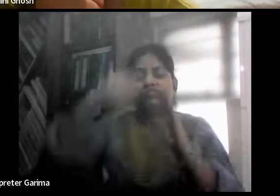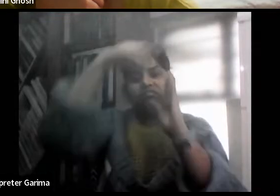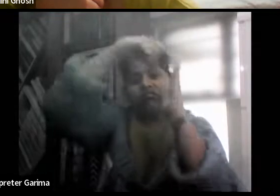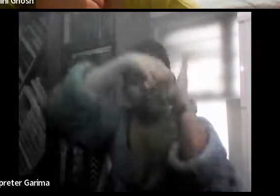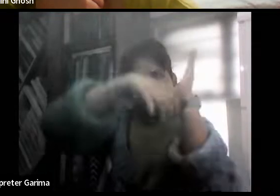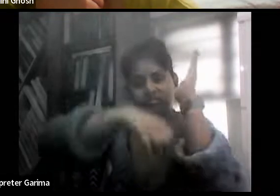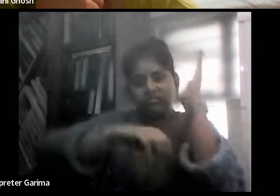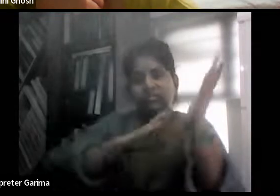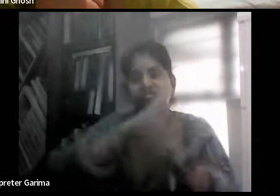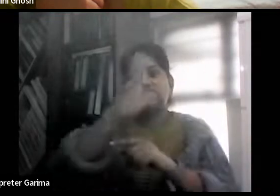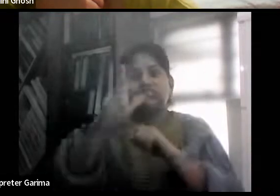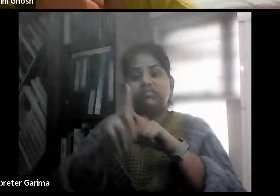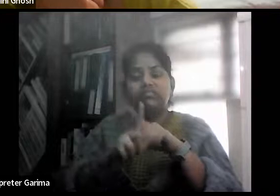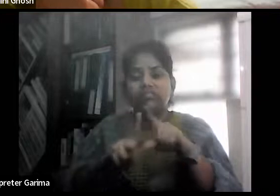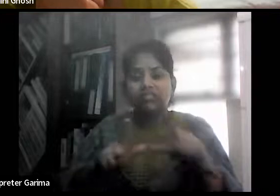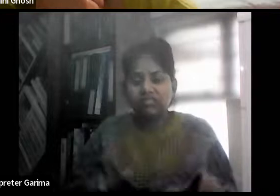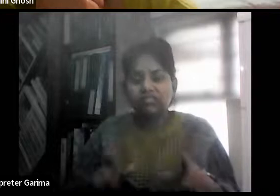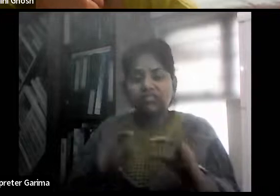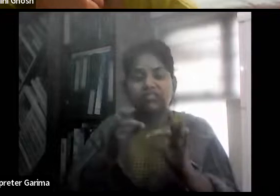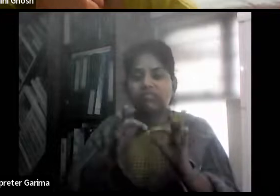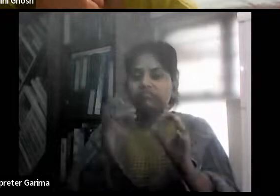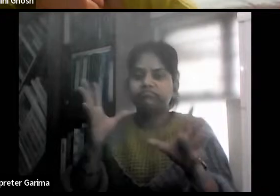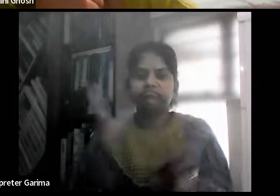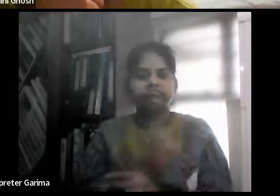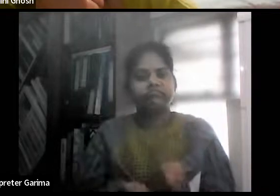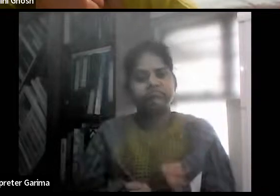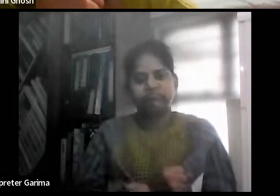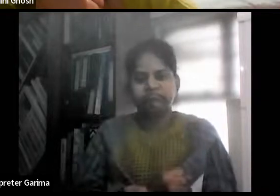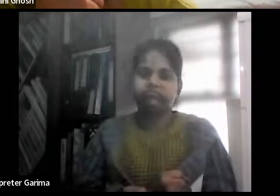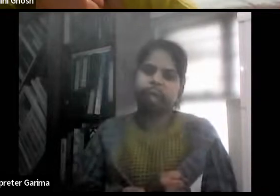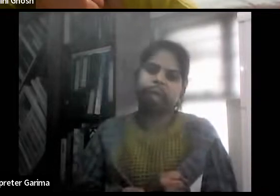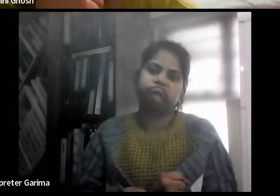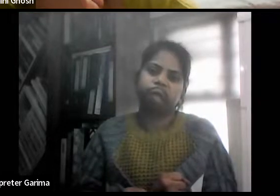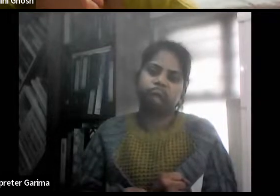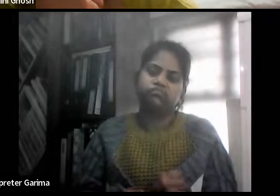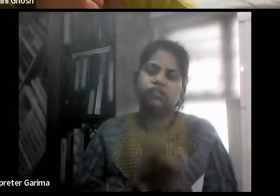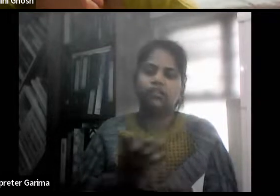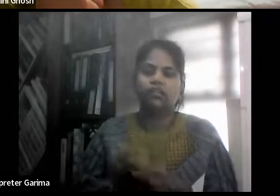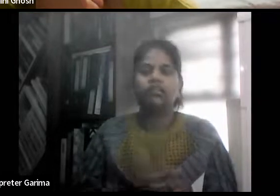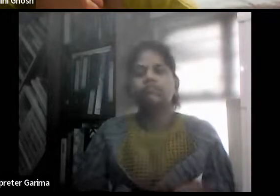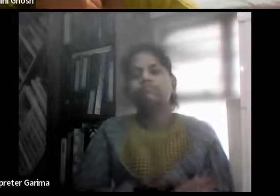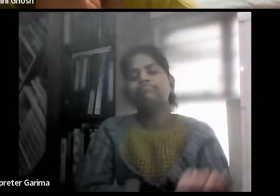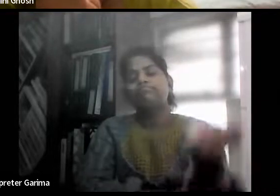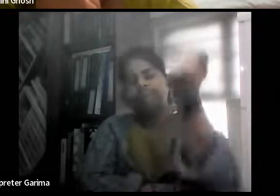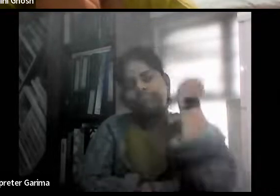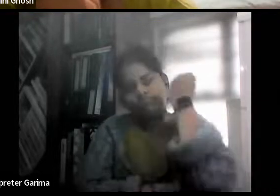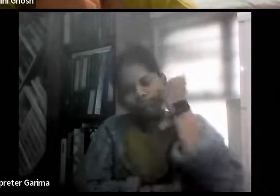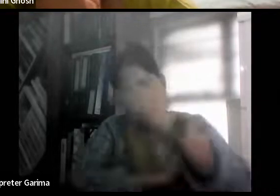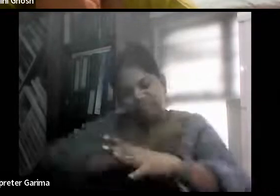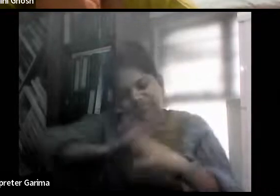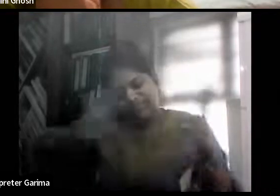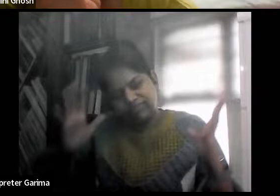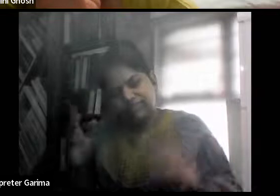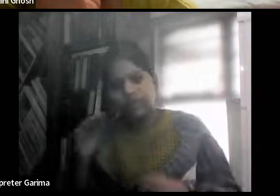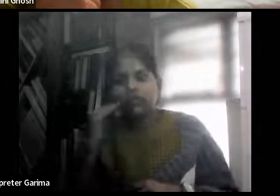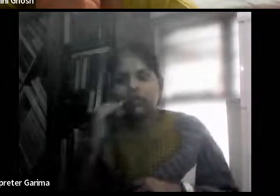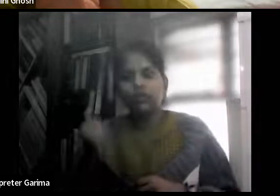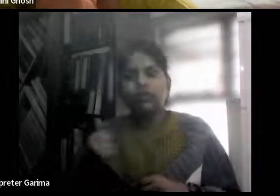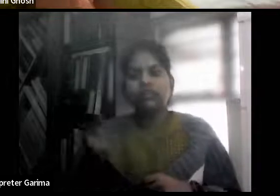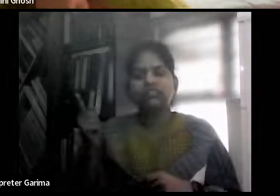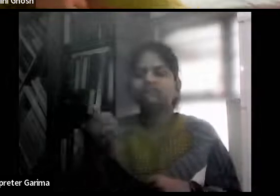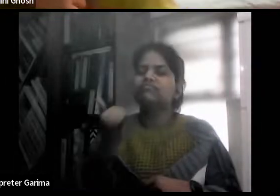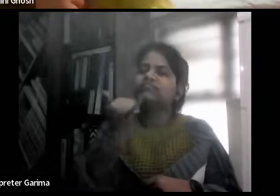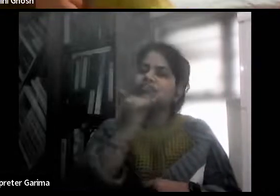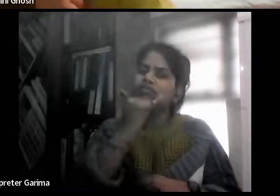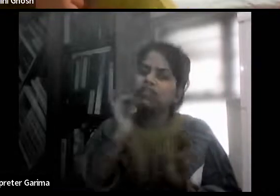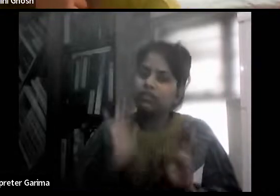language interpreting. And it was so powerful that they actually admitted that, yes, this was a mistake, and yet